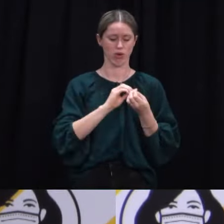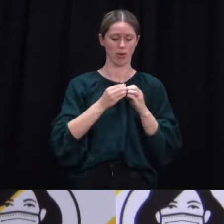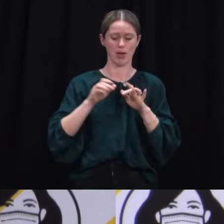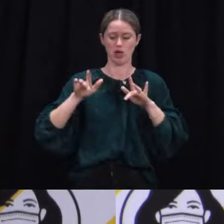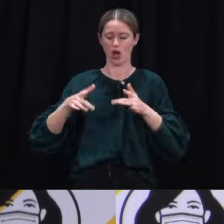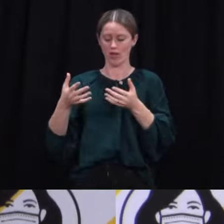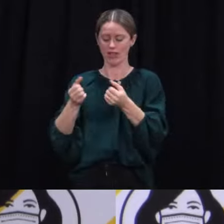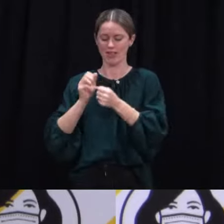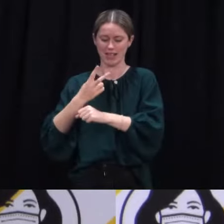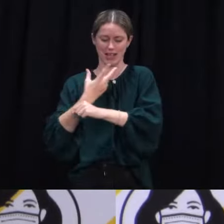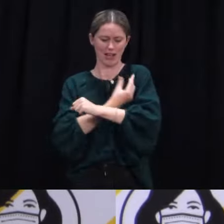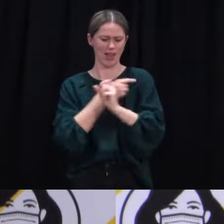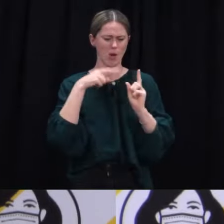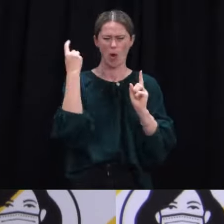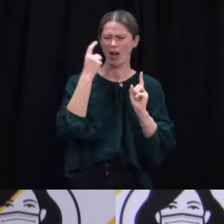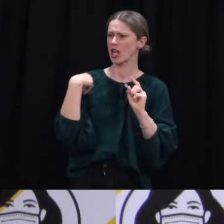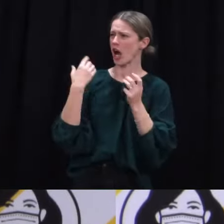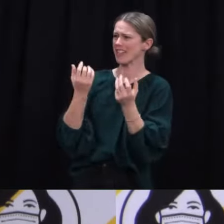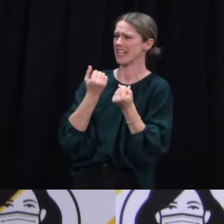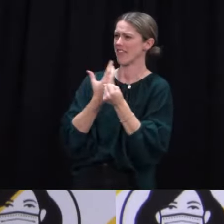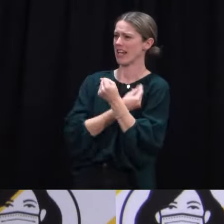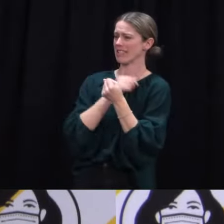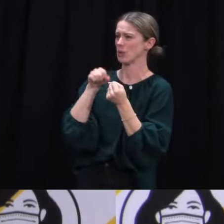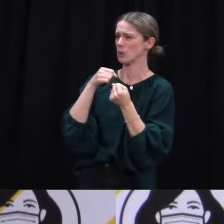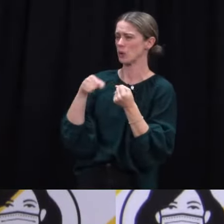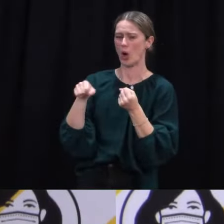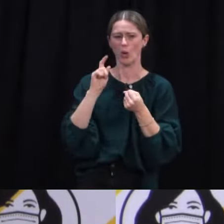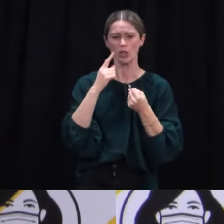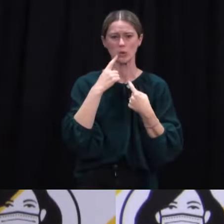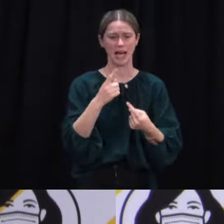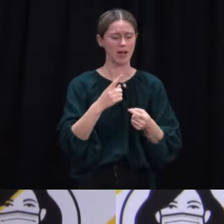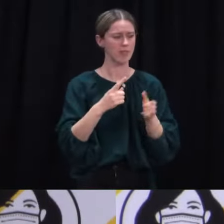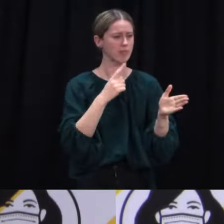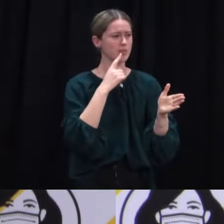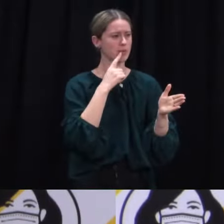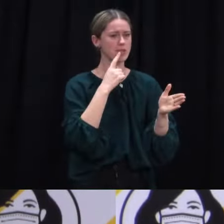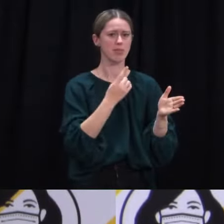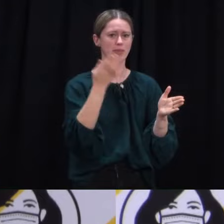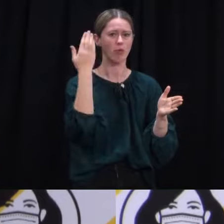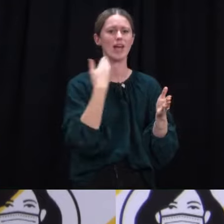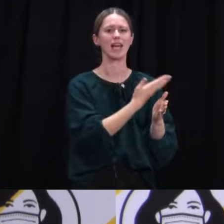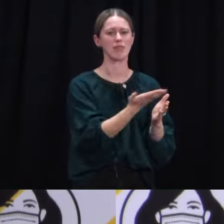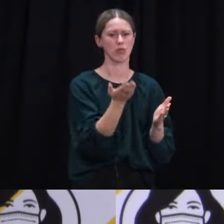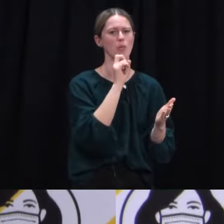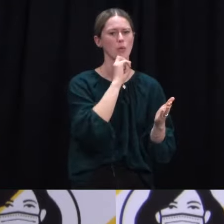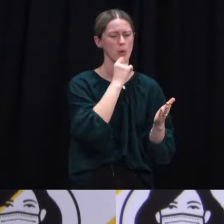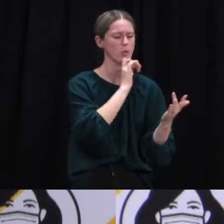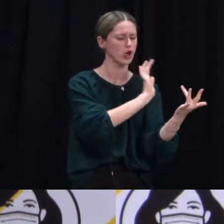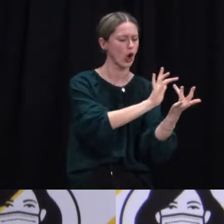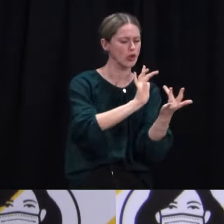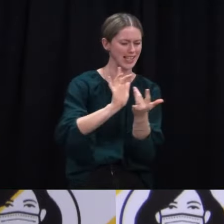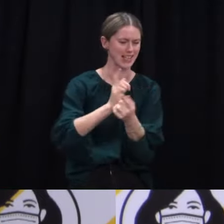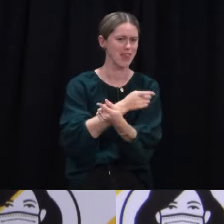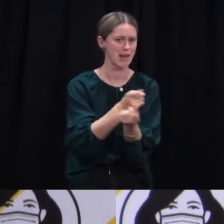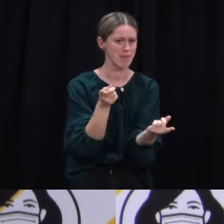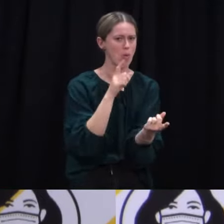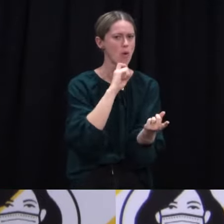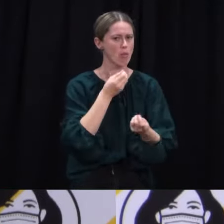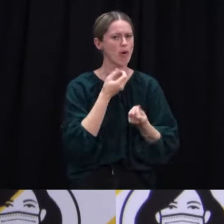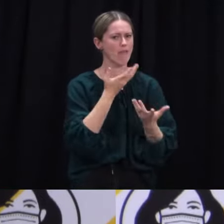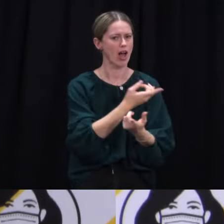say to them? Well, what I say is what I said earlier on. So everybody will be contacted and then provided with information about